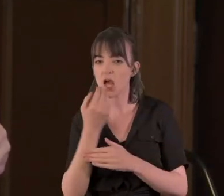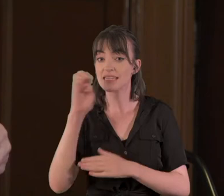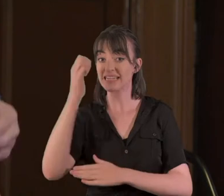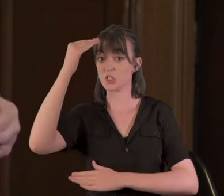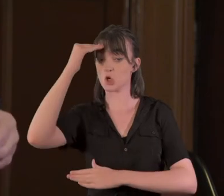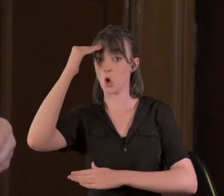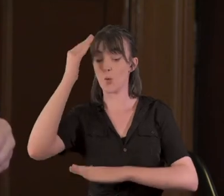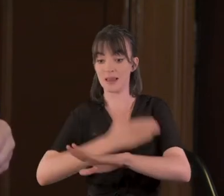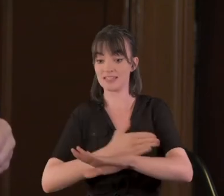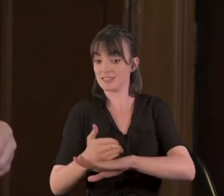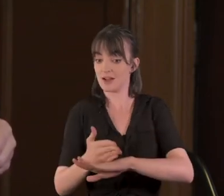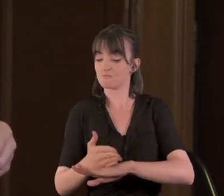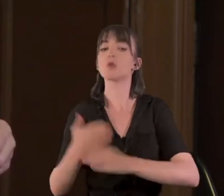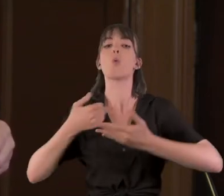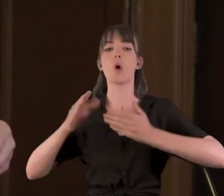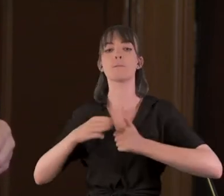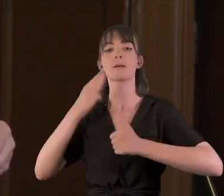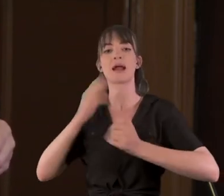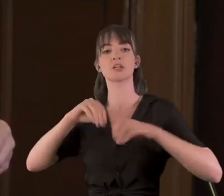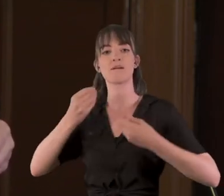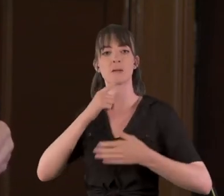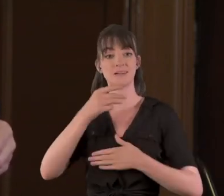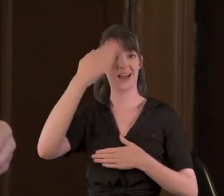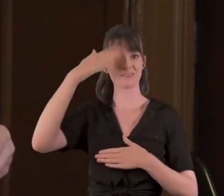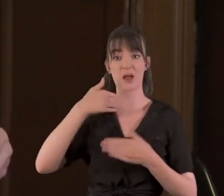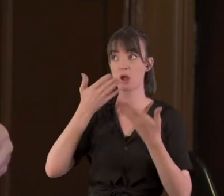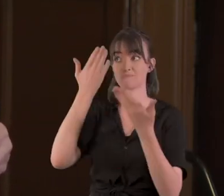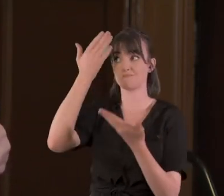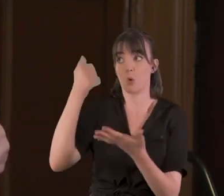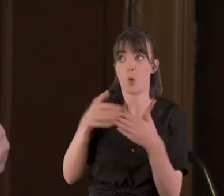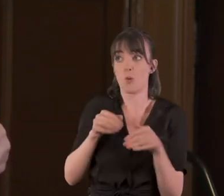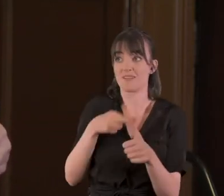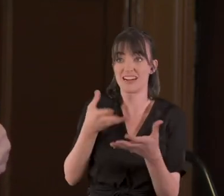offer, and the Irish didn't quite know what they were ready to accept.